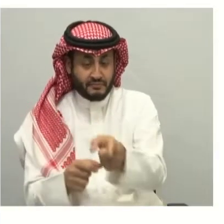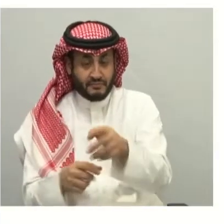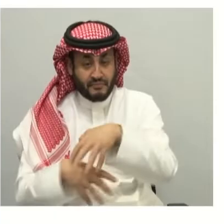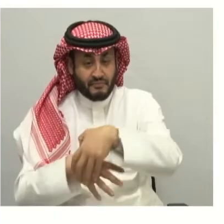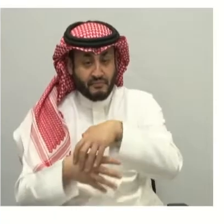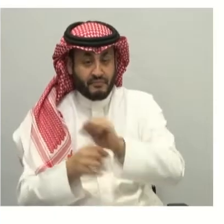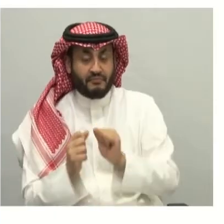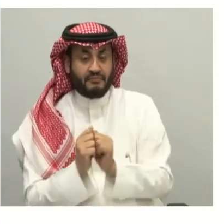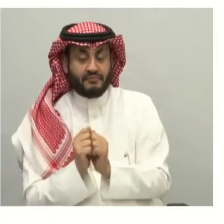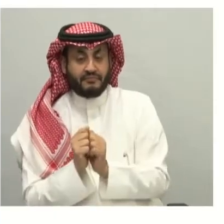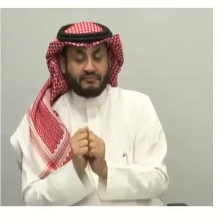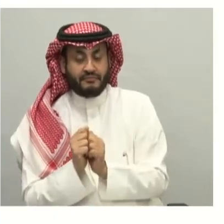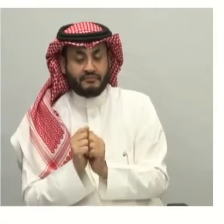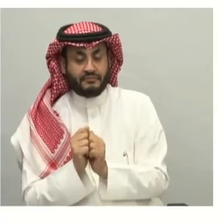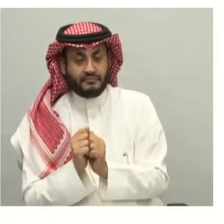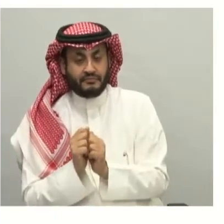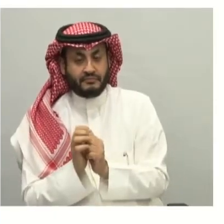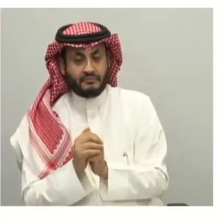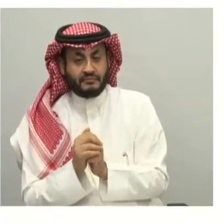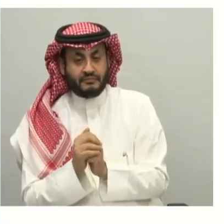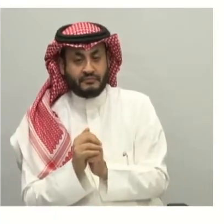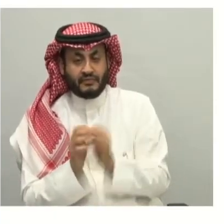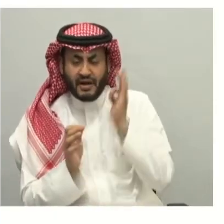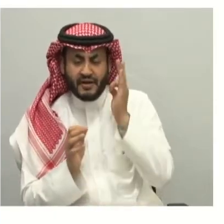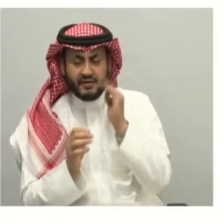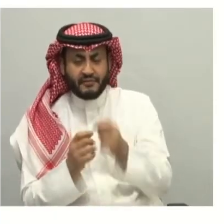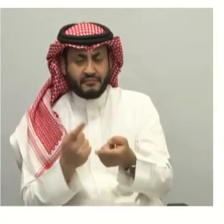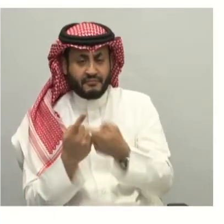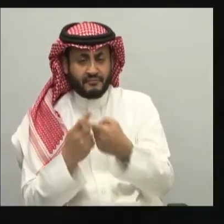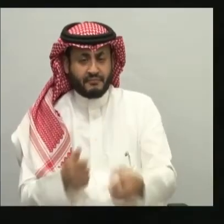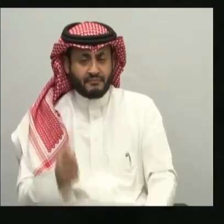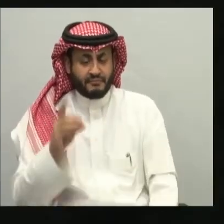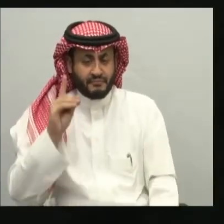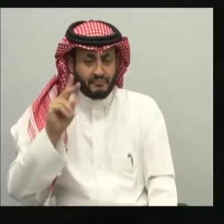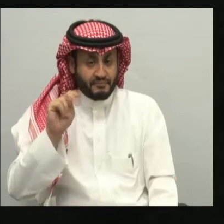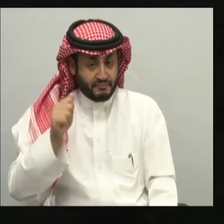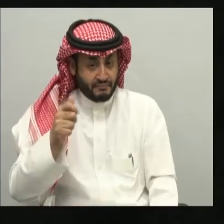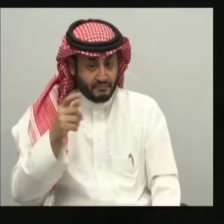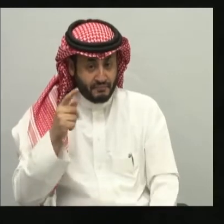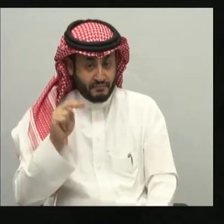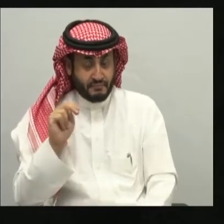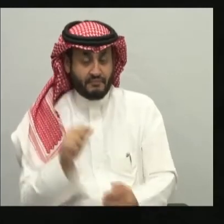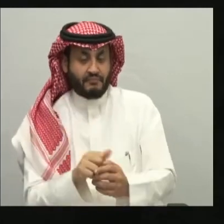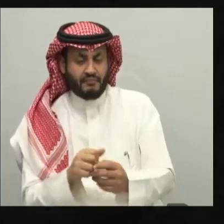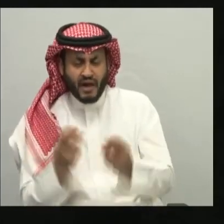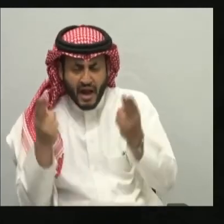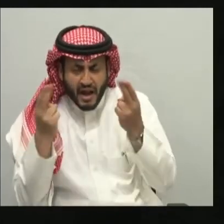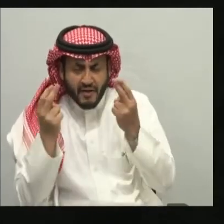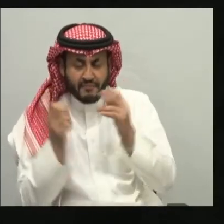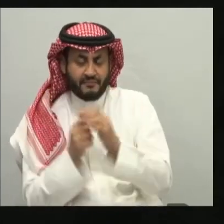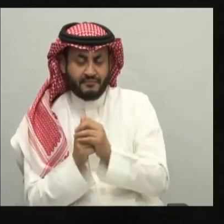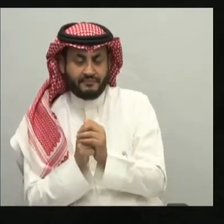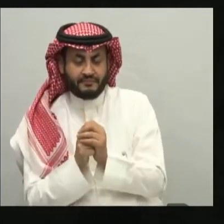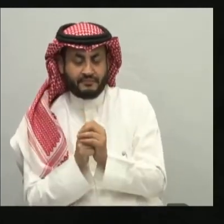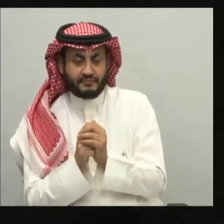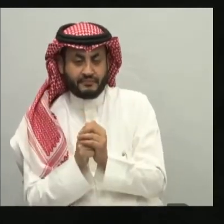in this chart. So again, let's listen first to Adnan and pay attention as you're going to try